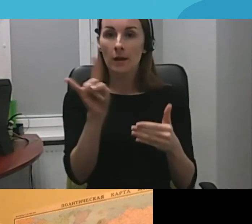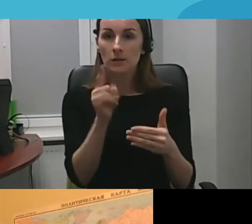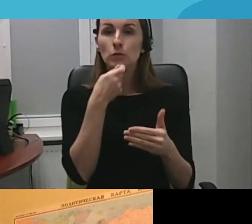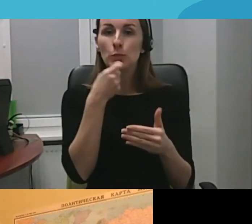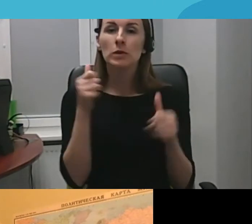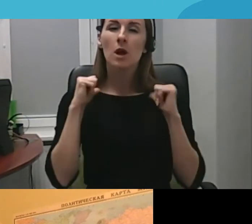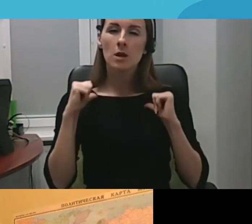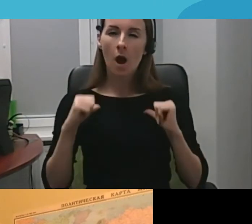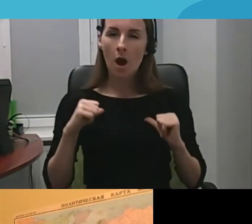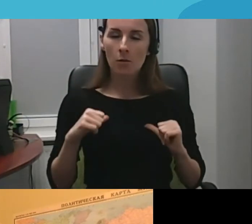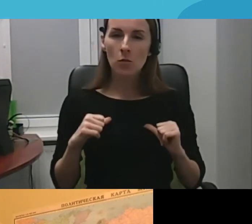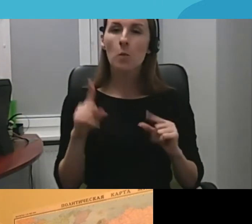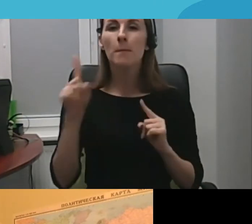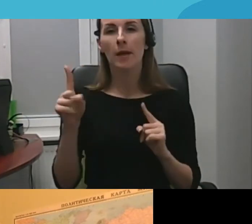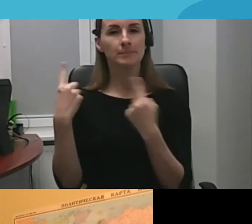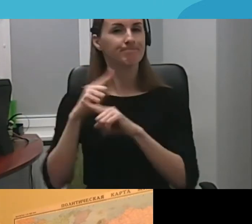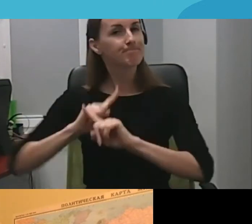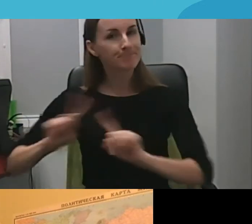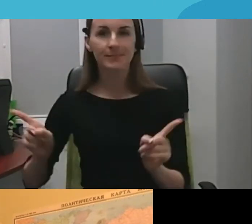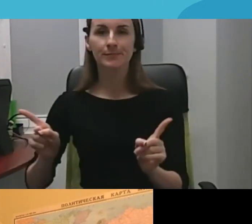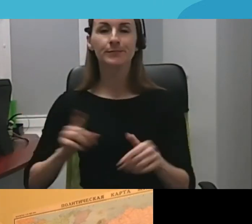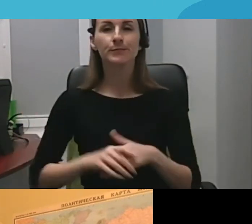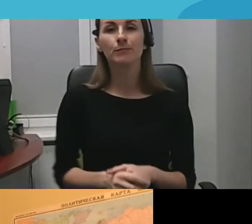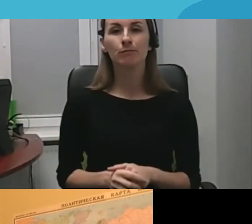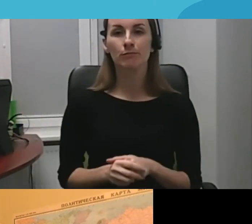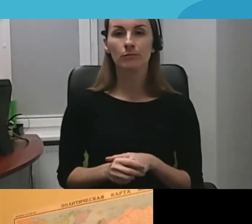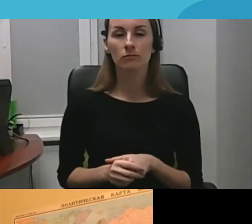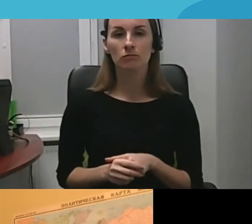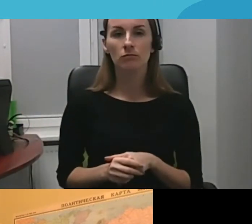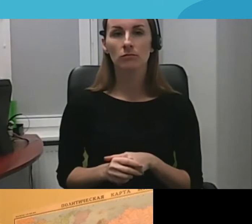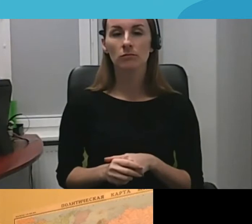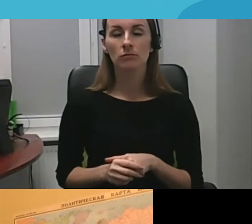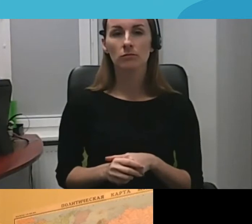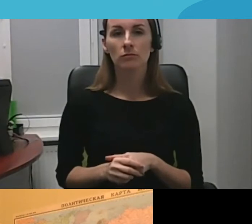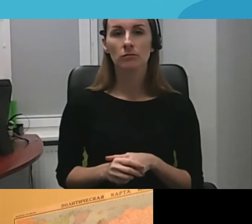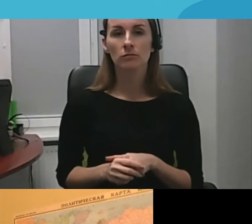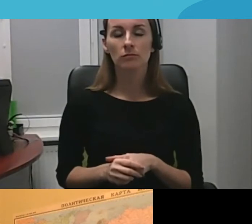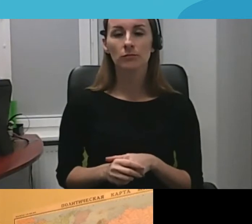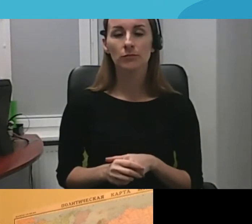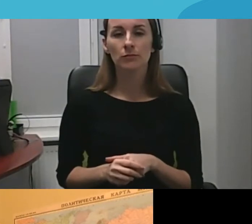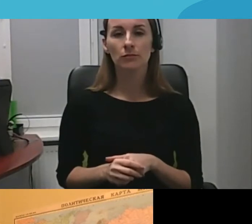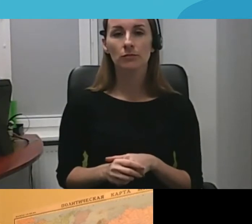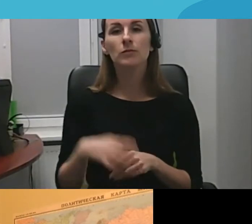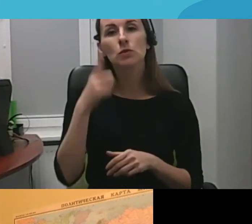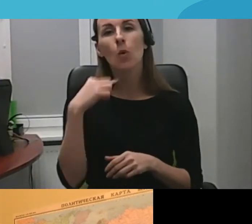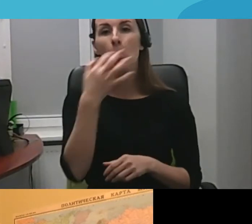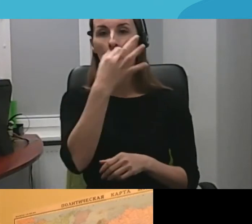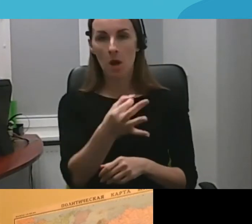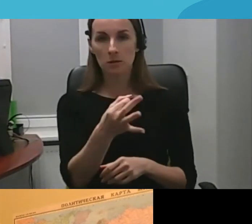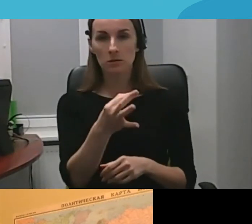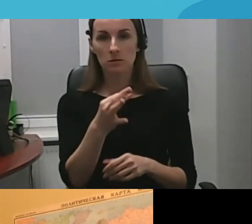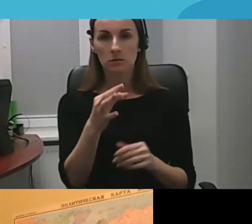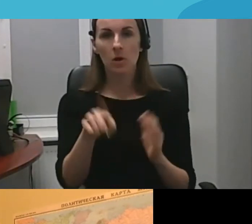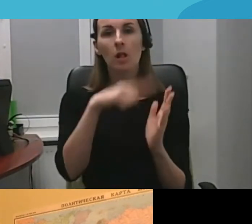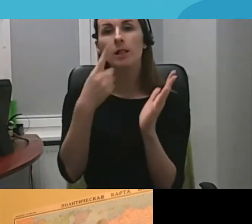I'm happy to discuss that during the Q&A session. I'm also encouraging the audience to write down